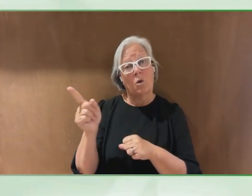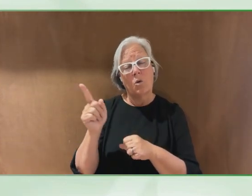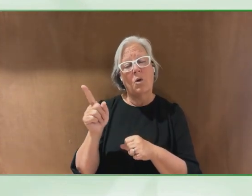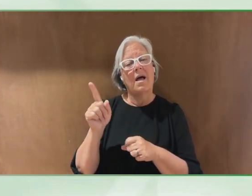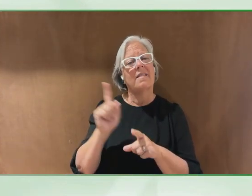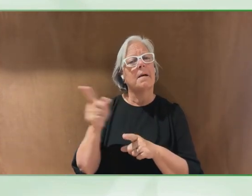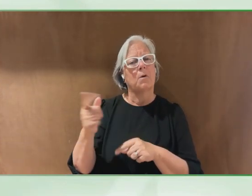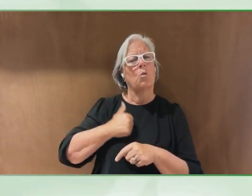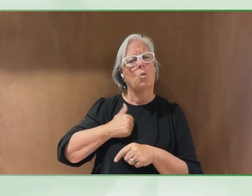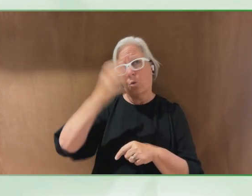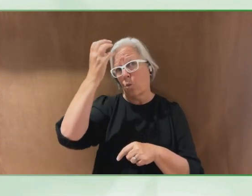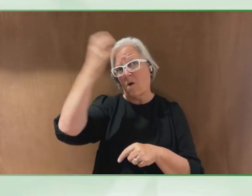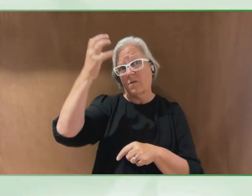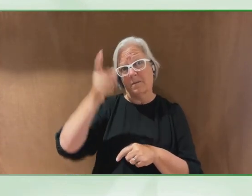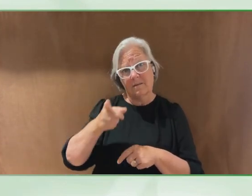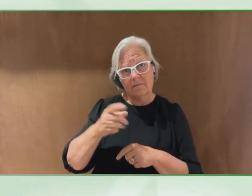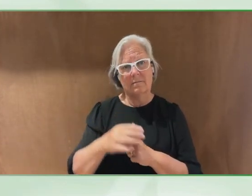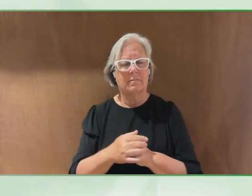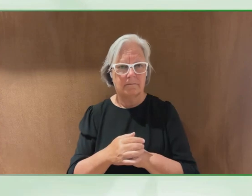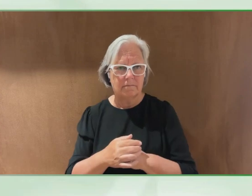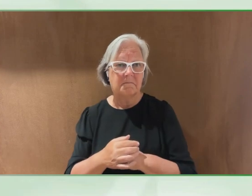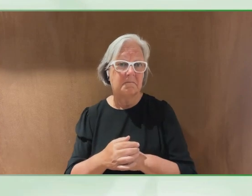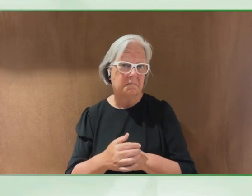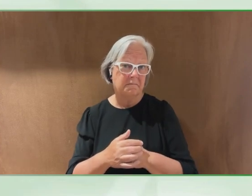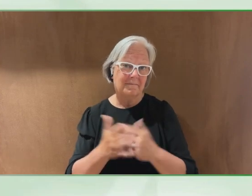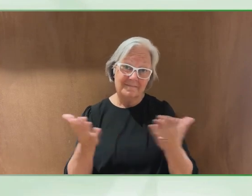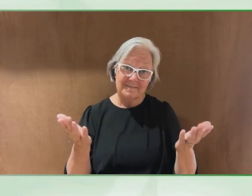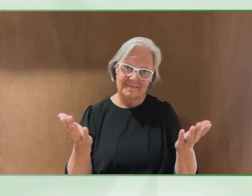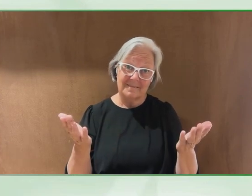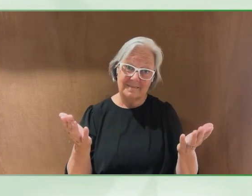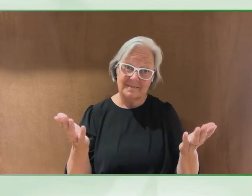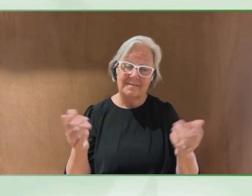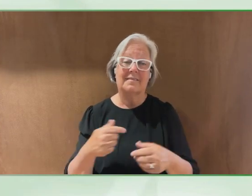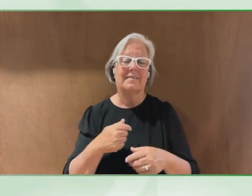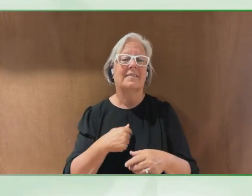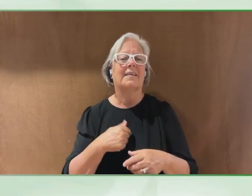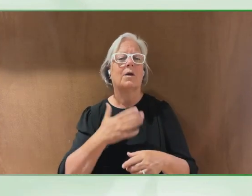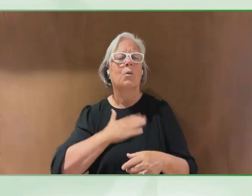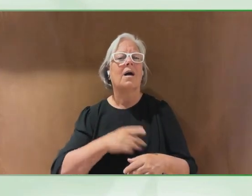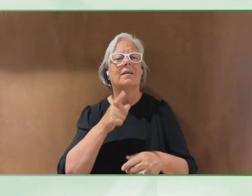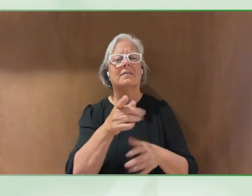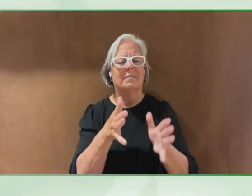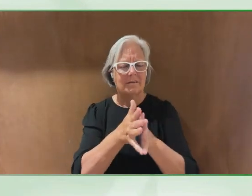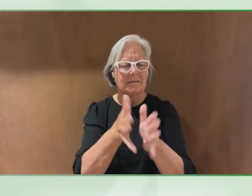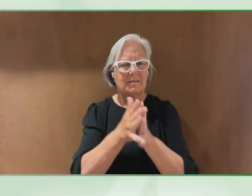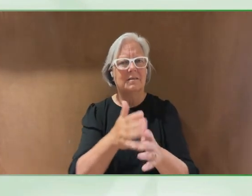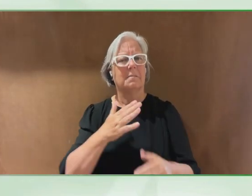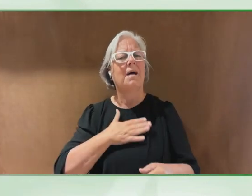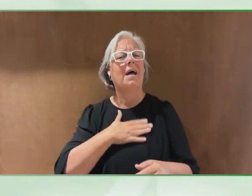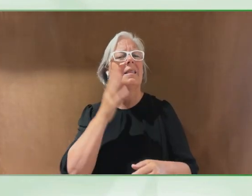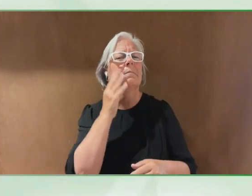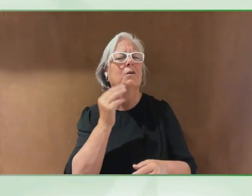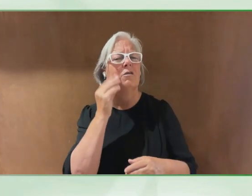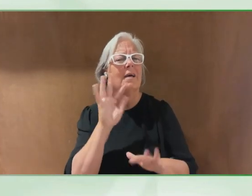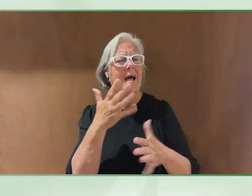and yes, it's true. I'd just like to explain my journey to get there. I never